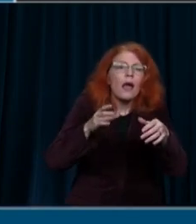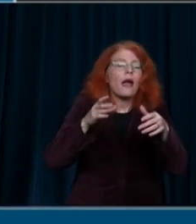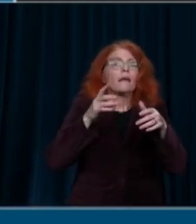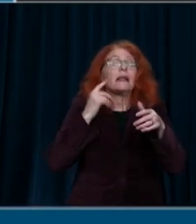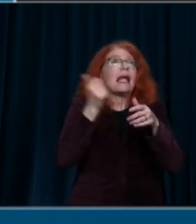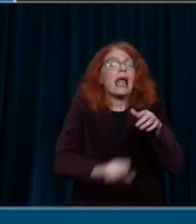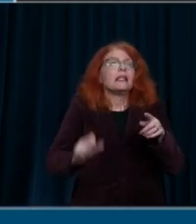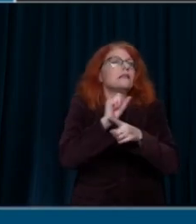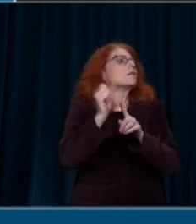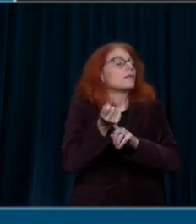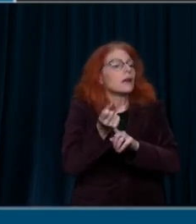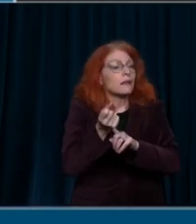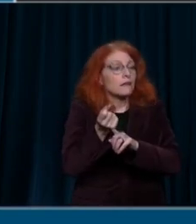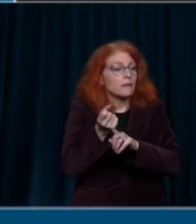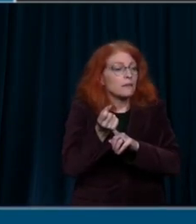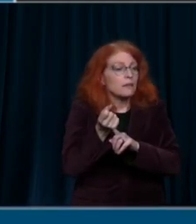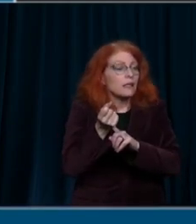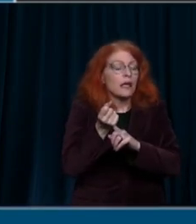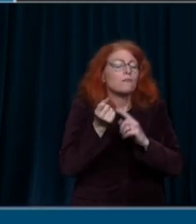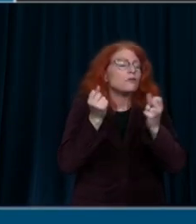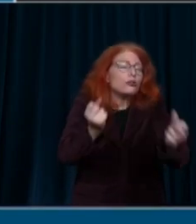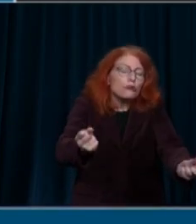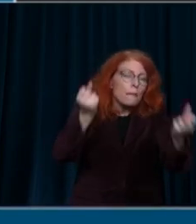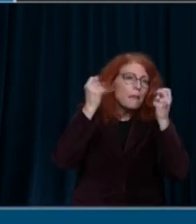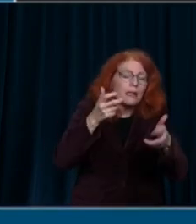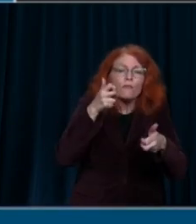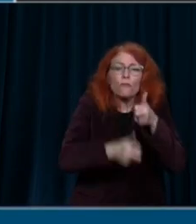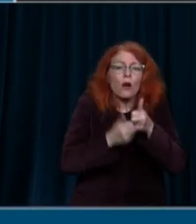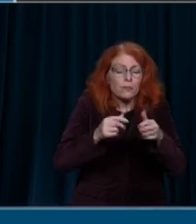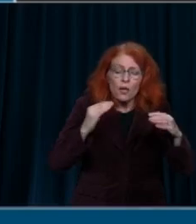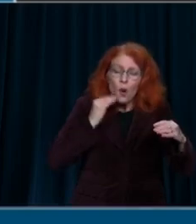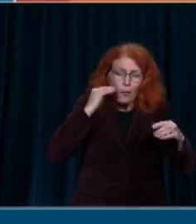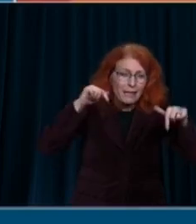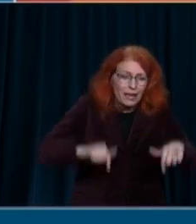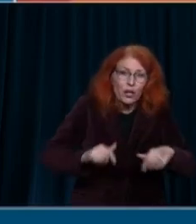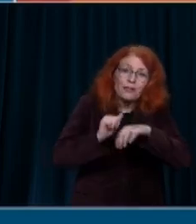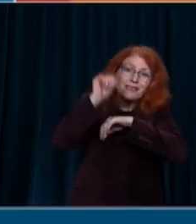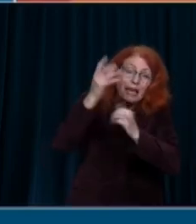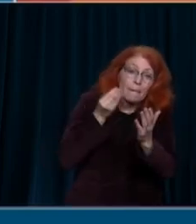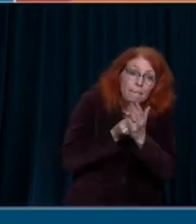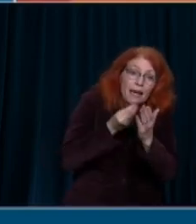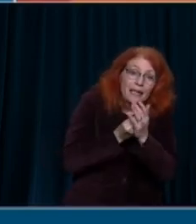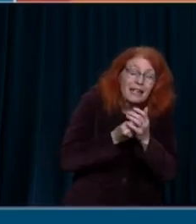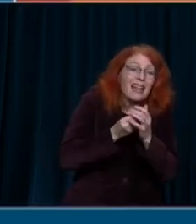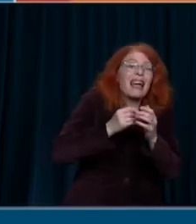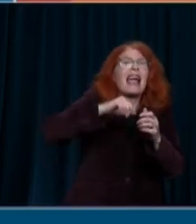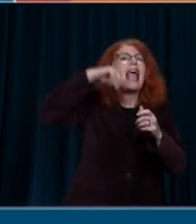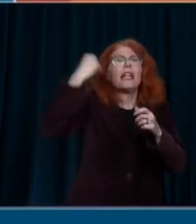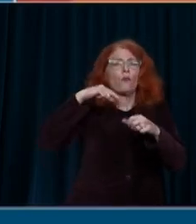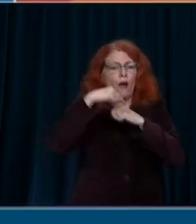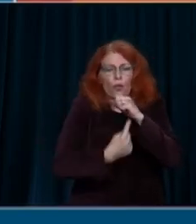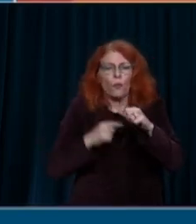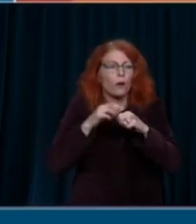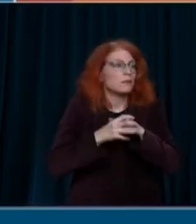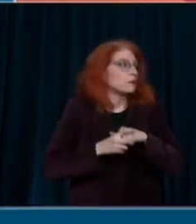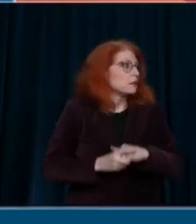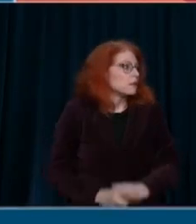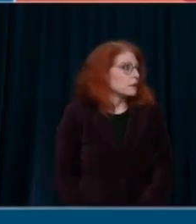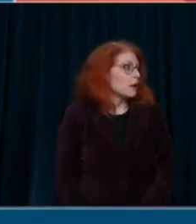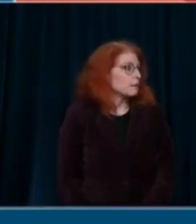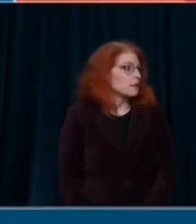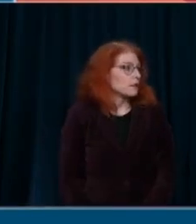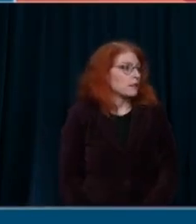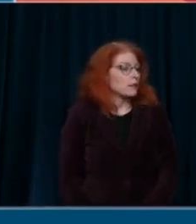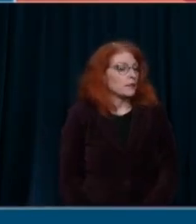any circumstances. And there are way too many problems at home for us to be sending money anywhere else in the world.